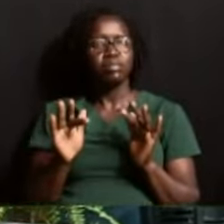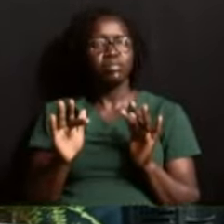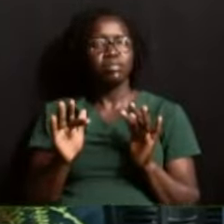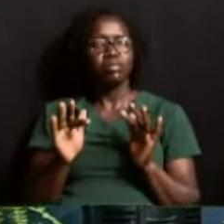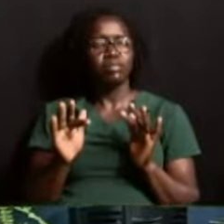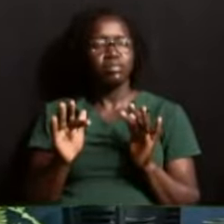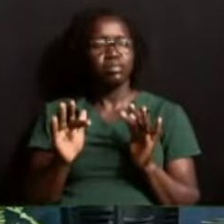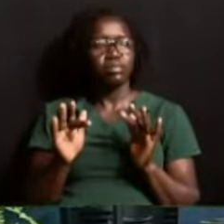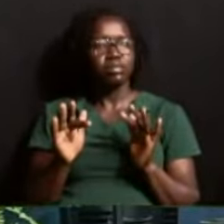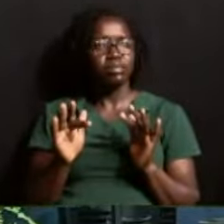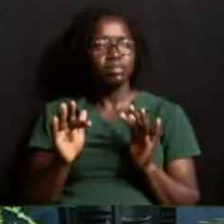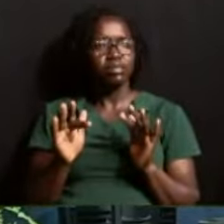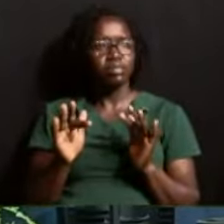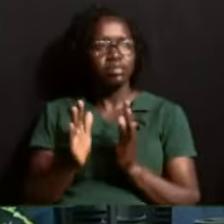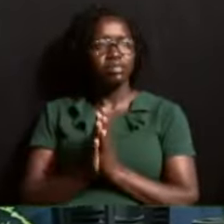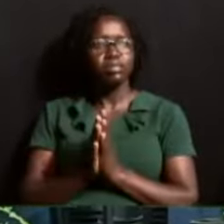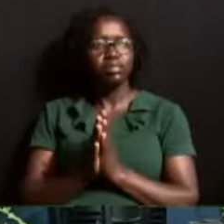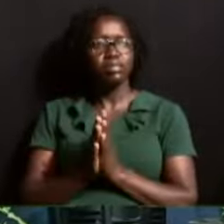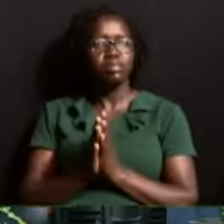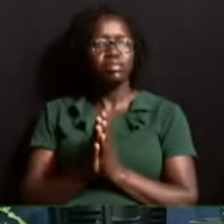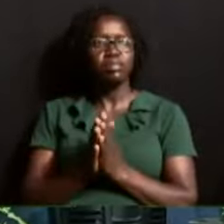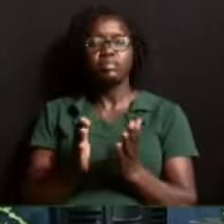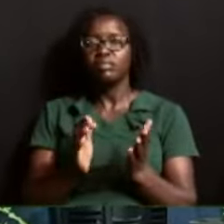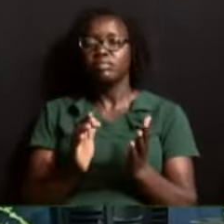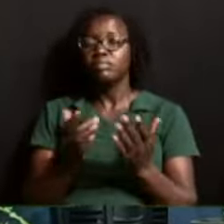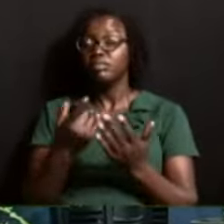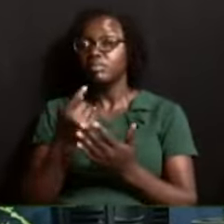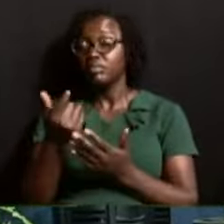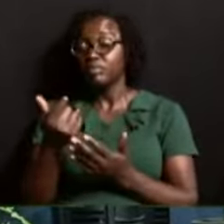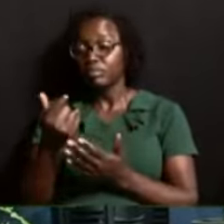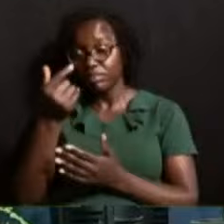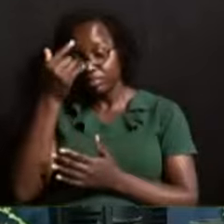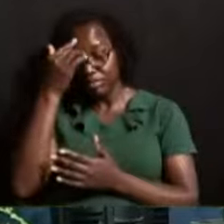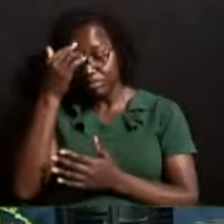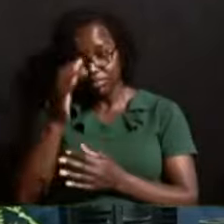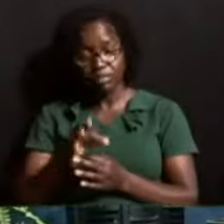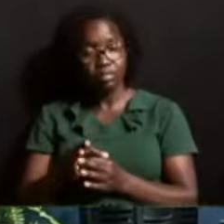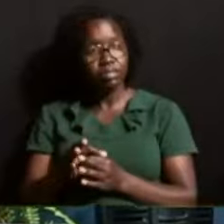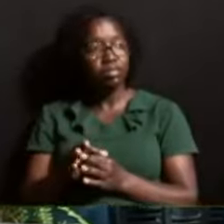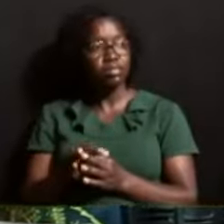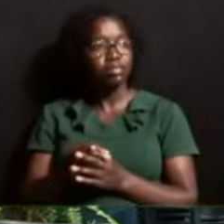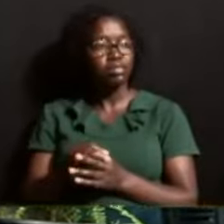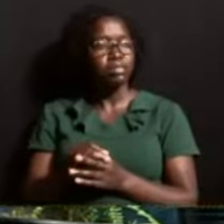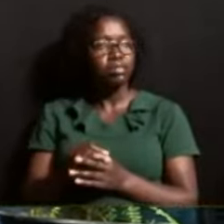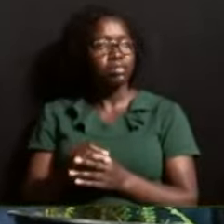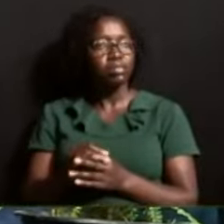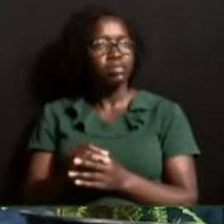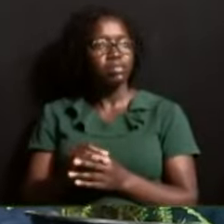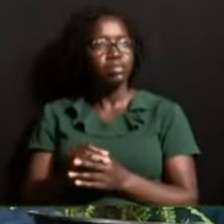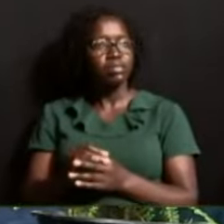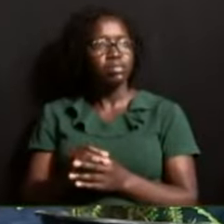him. And now what we have is just a little thing. It would have been,